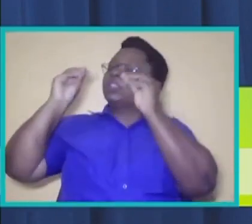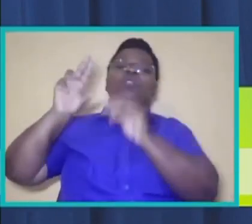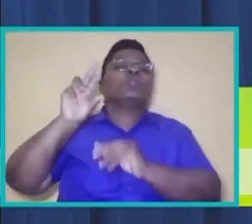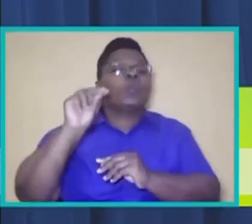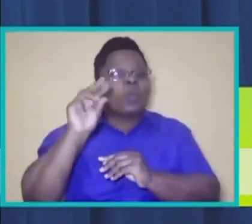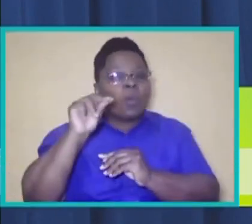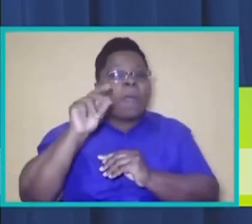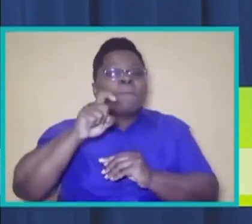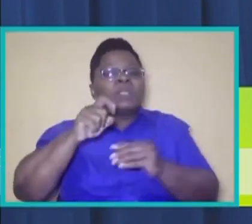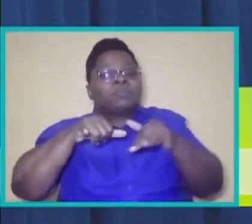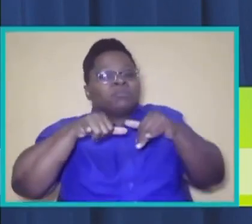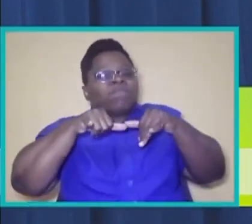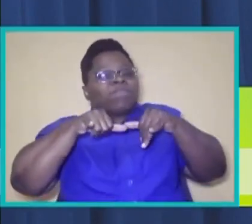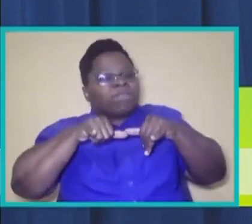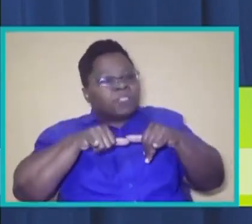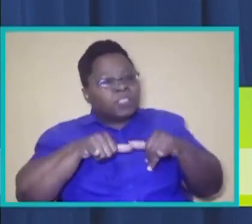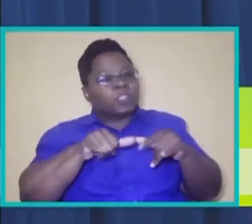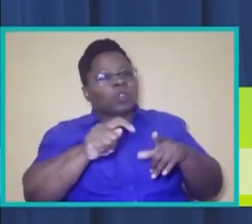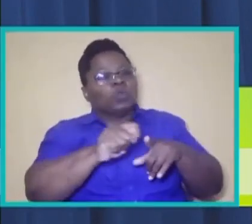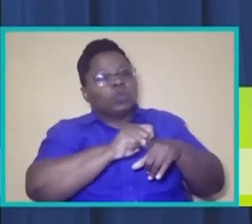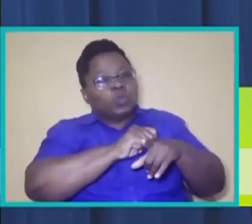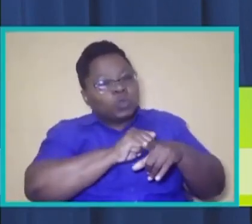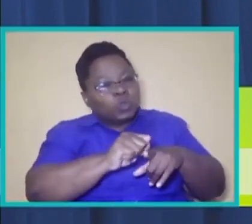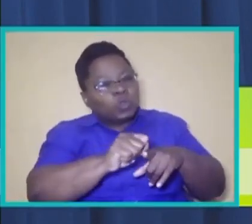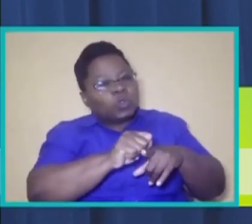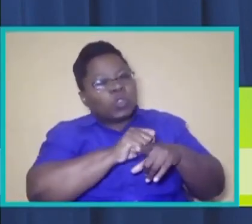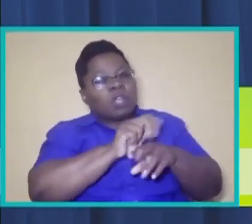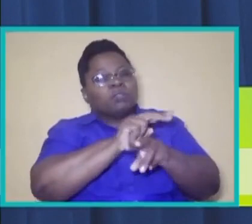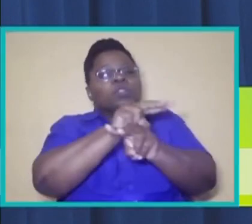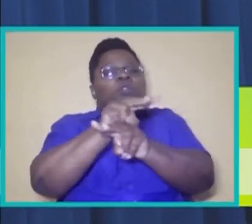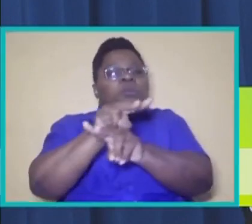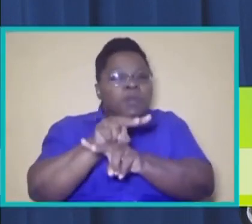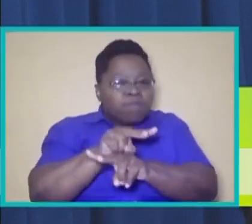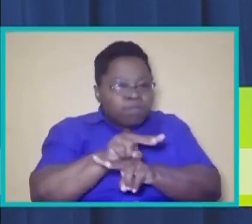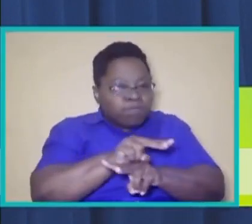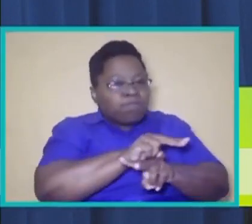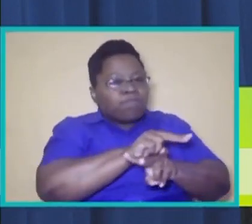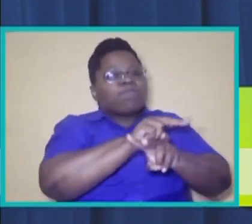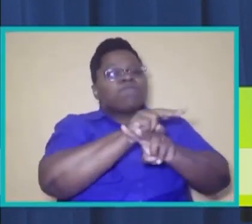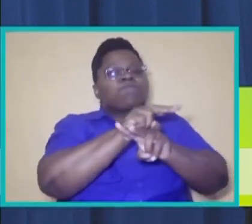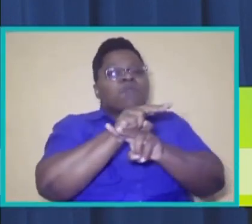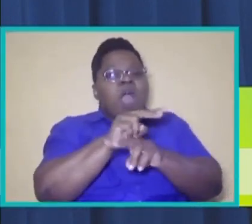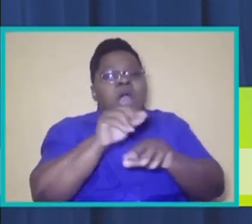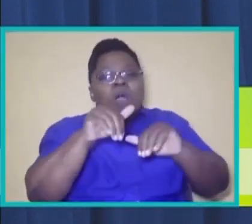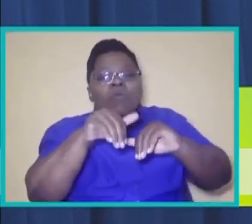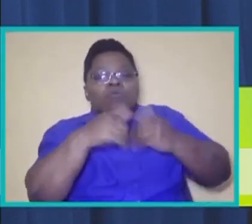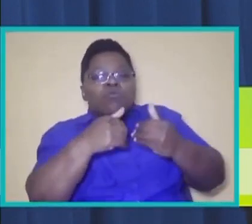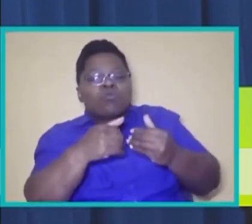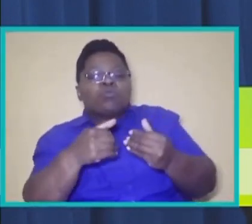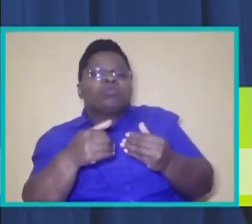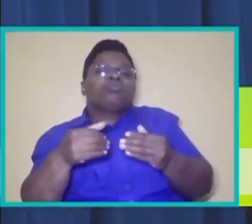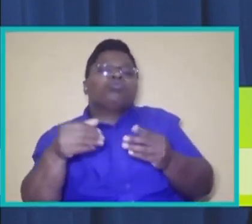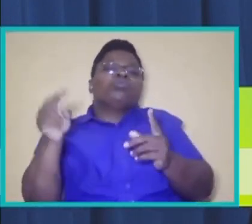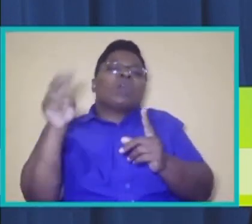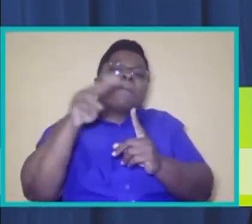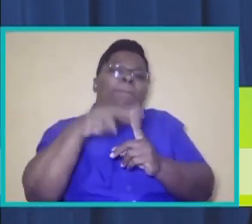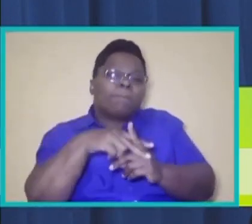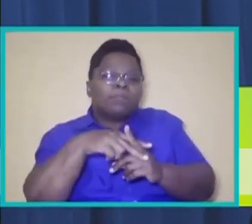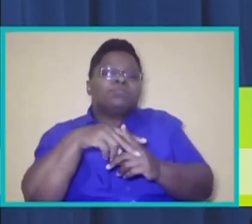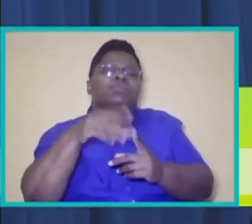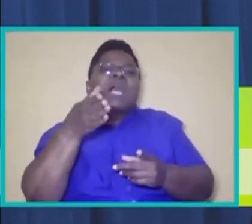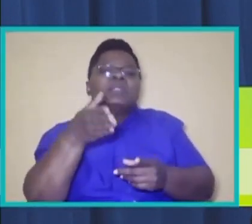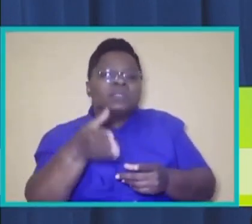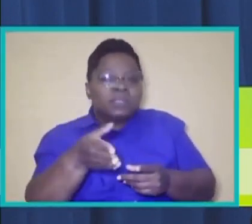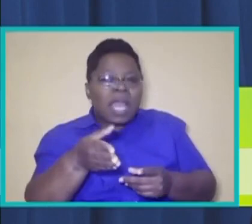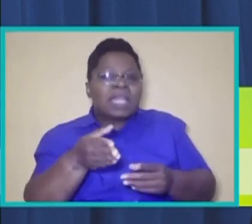monitoring the implementation so that issues and challenges that arise with teachers can be addressed in an ongoing